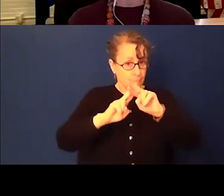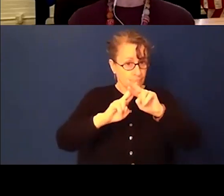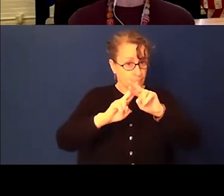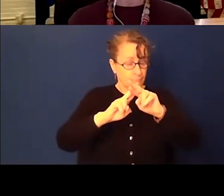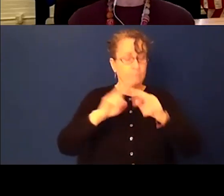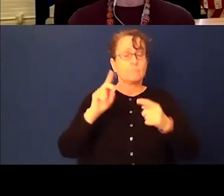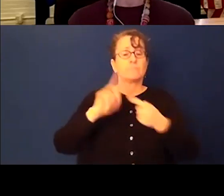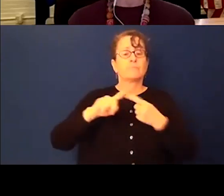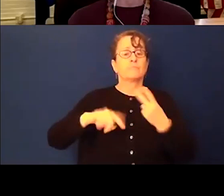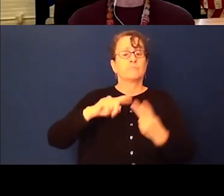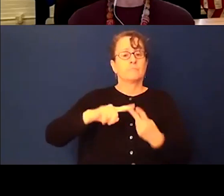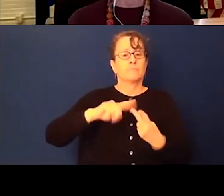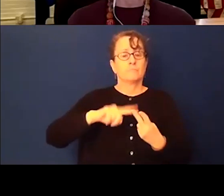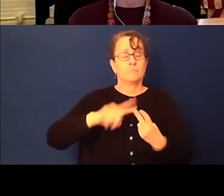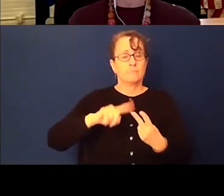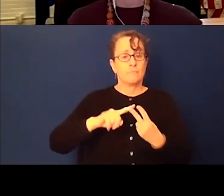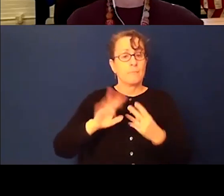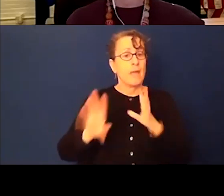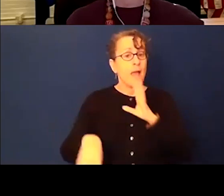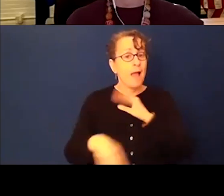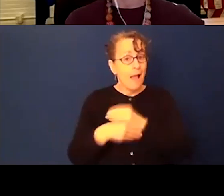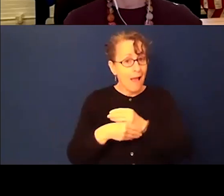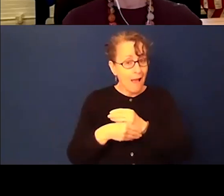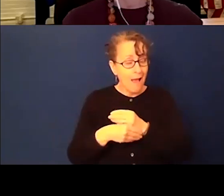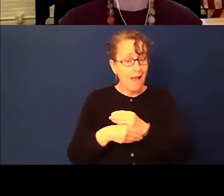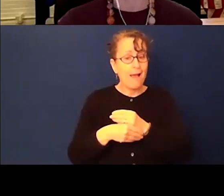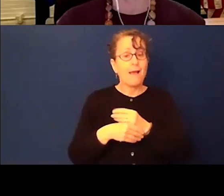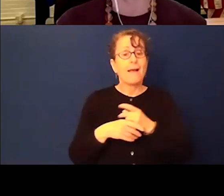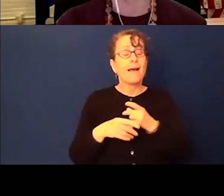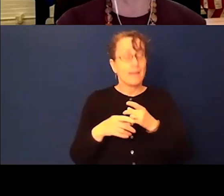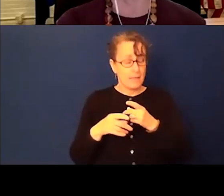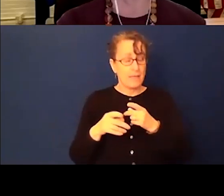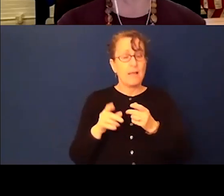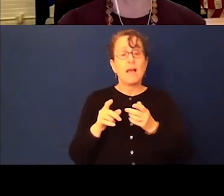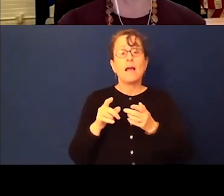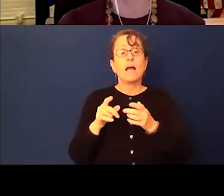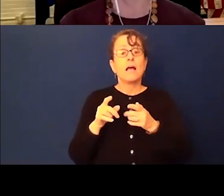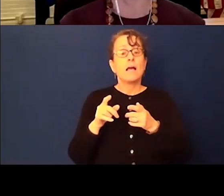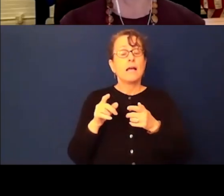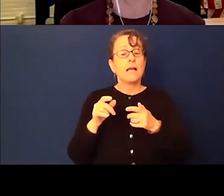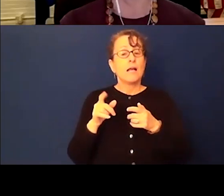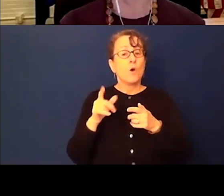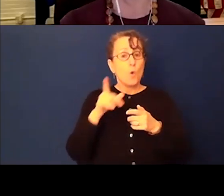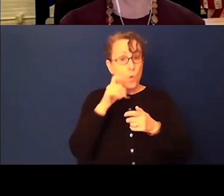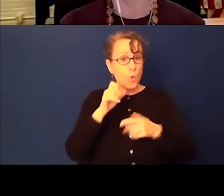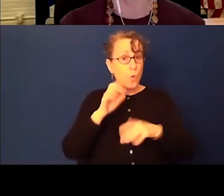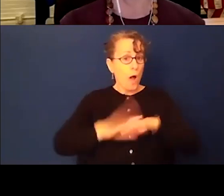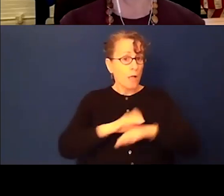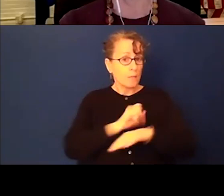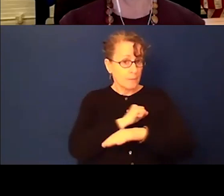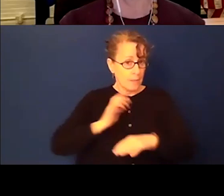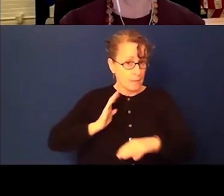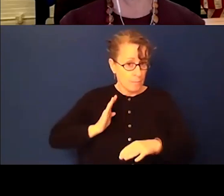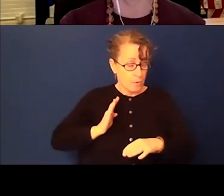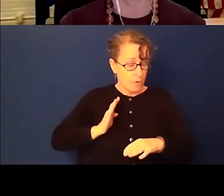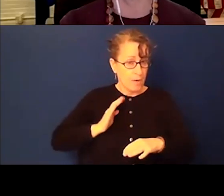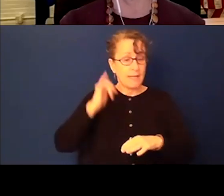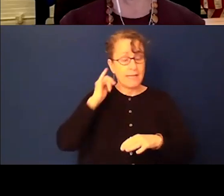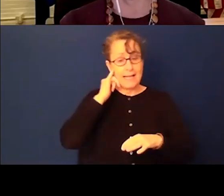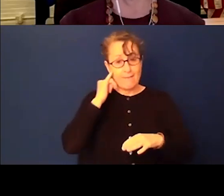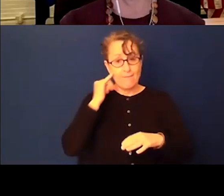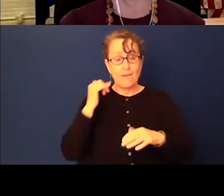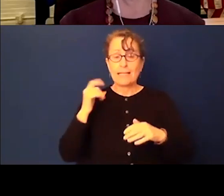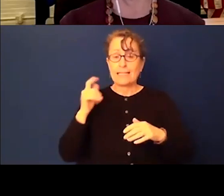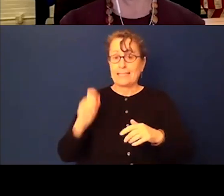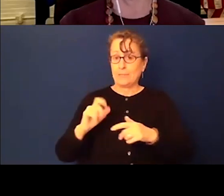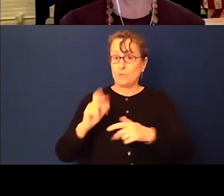component of compensation for reimbursement of dependent care expenses. It was very